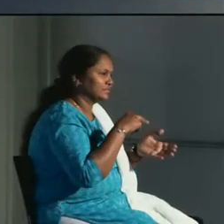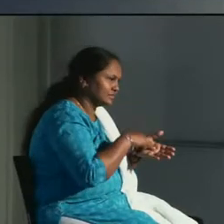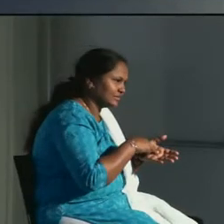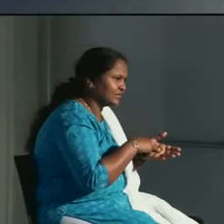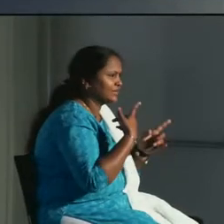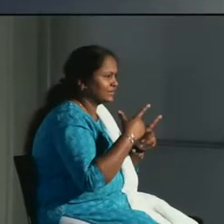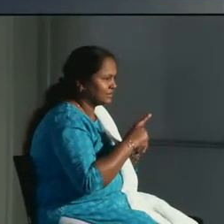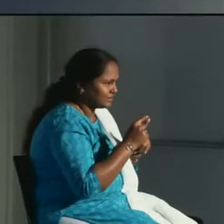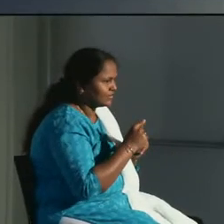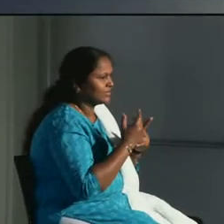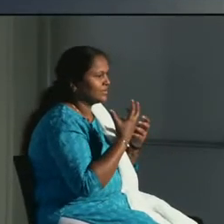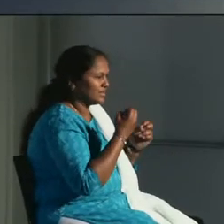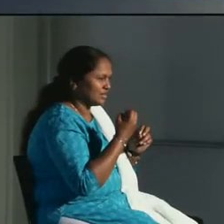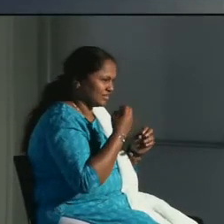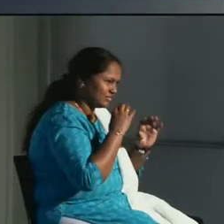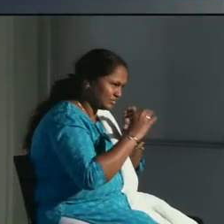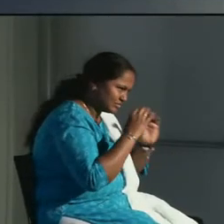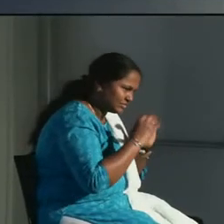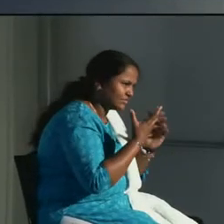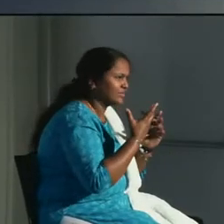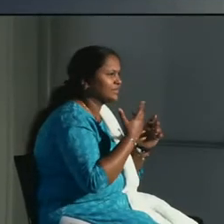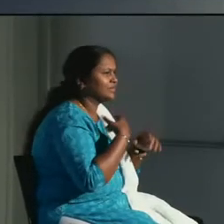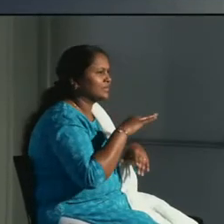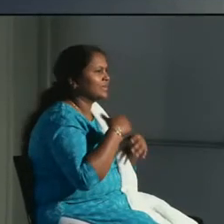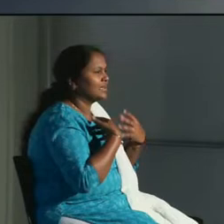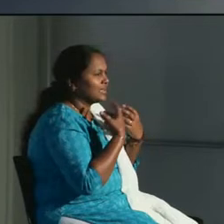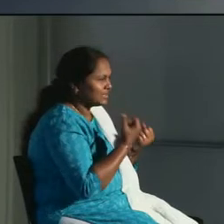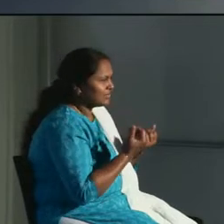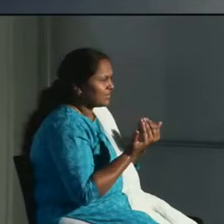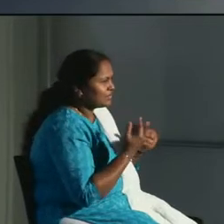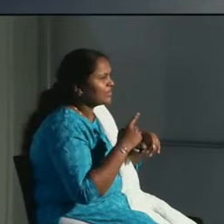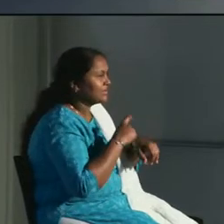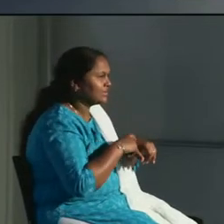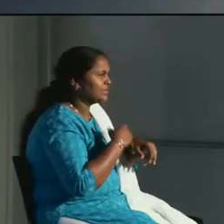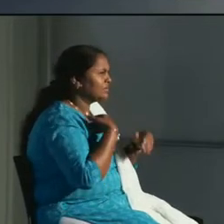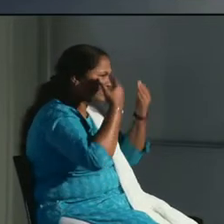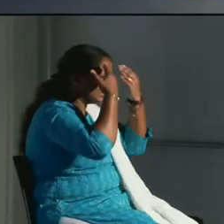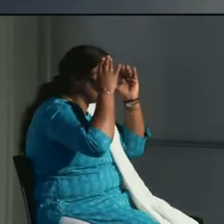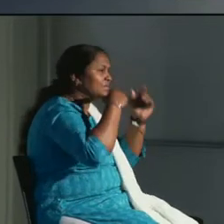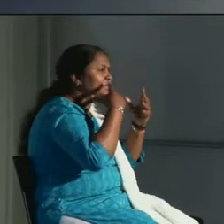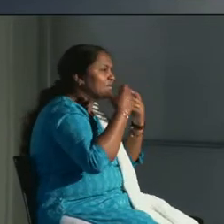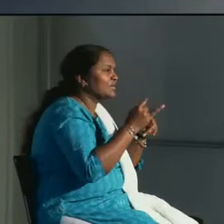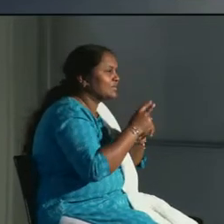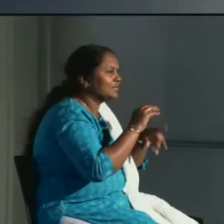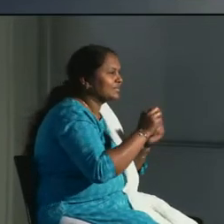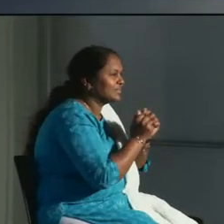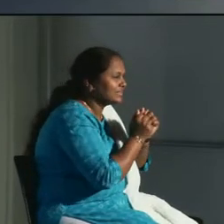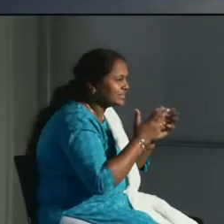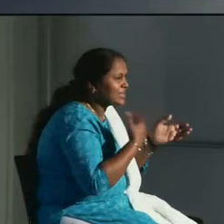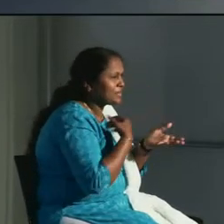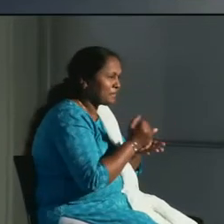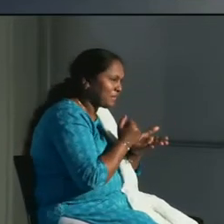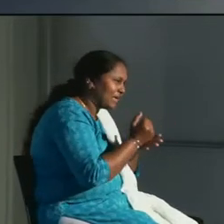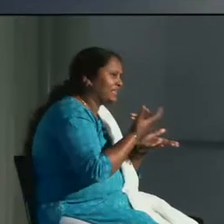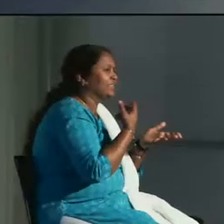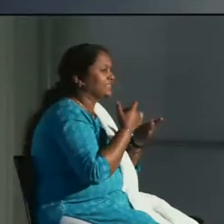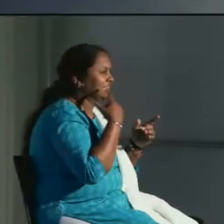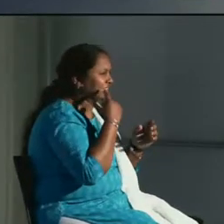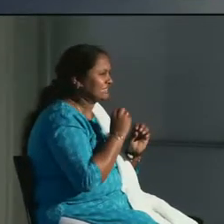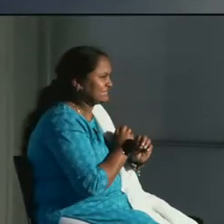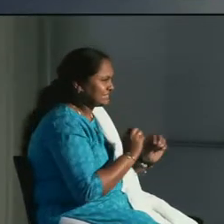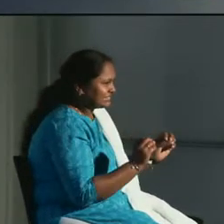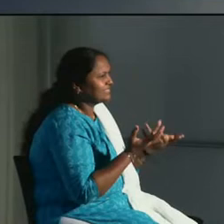having tea, having conversations, and having a whale of a time with no one who has anything to do with art, all my practice, all my peers, and